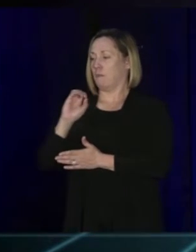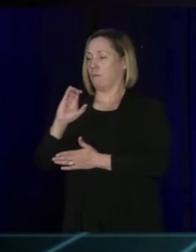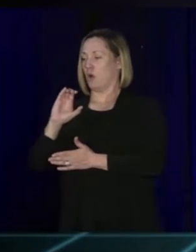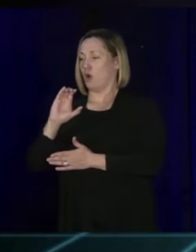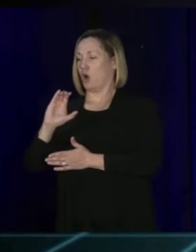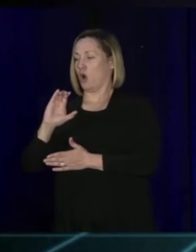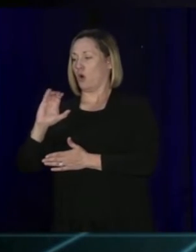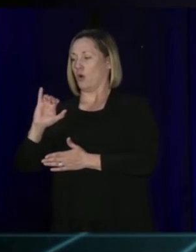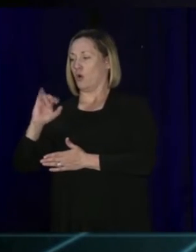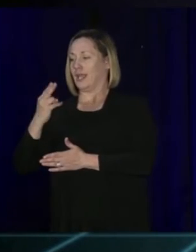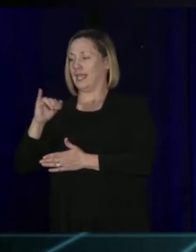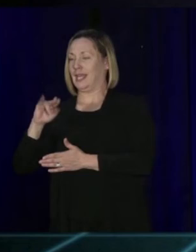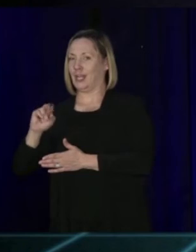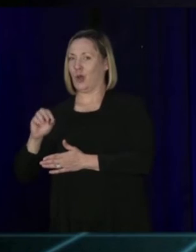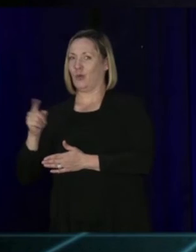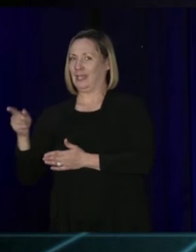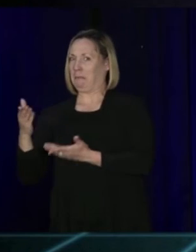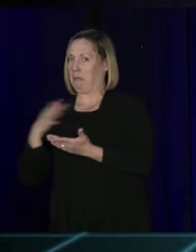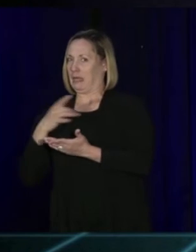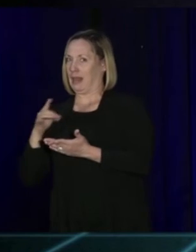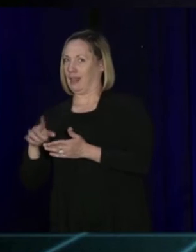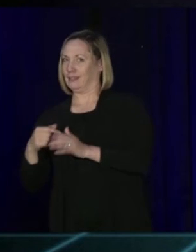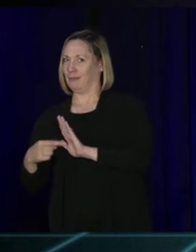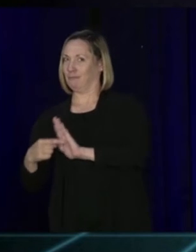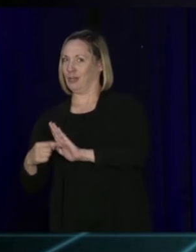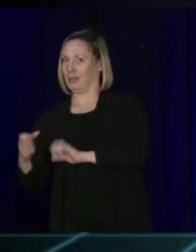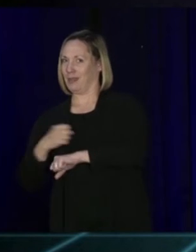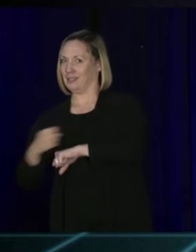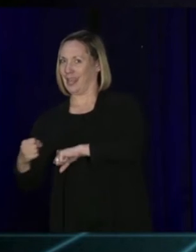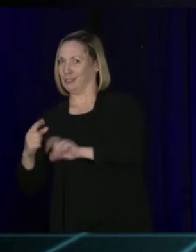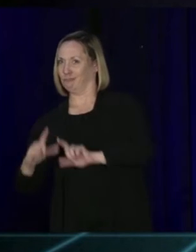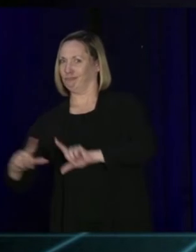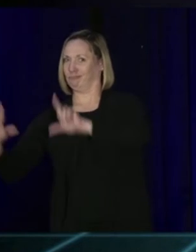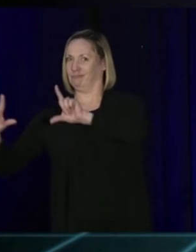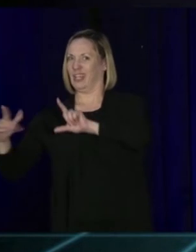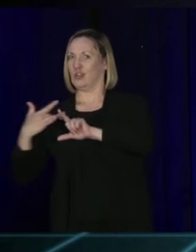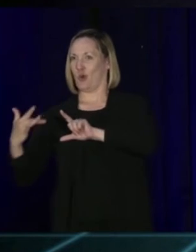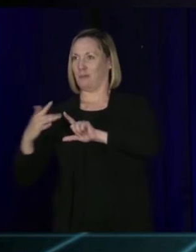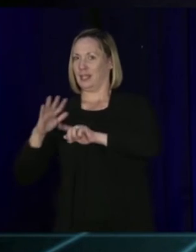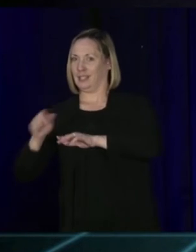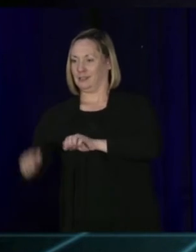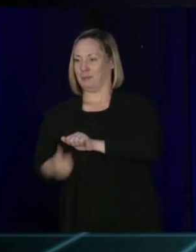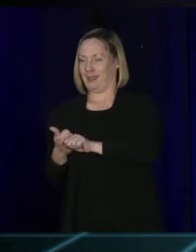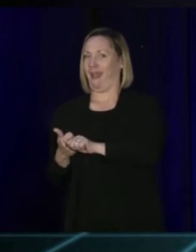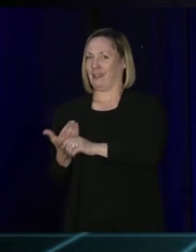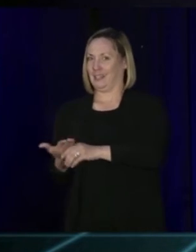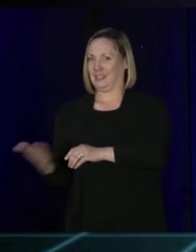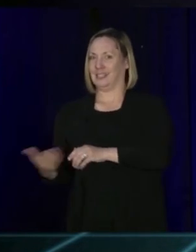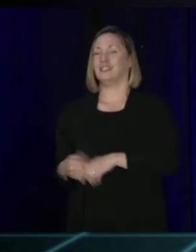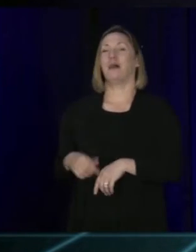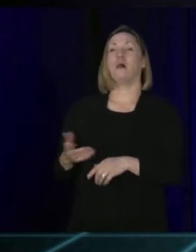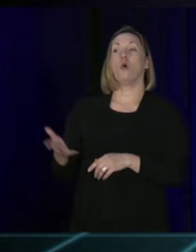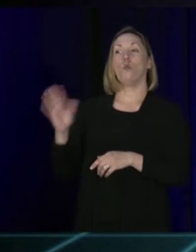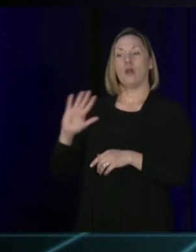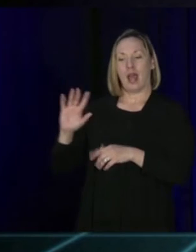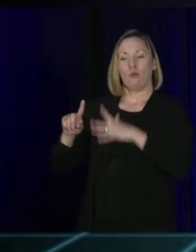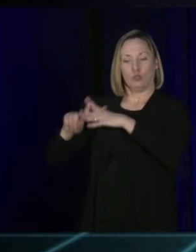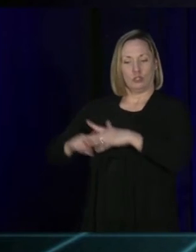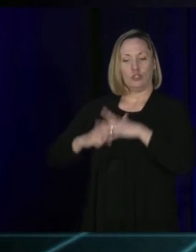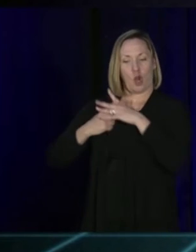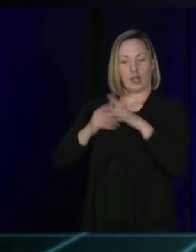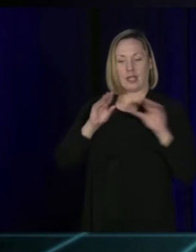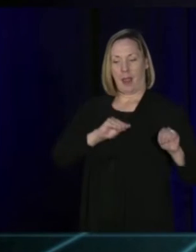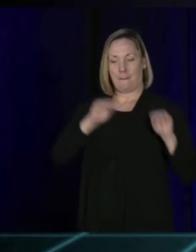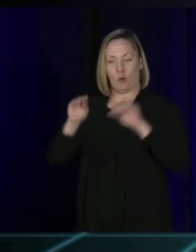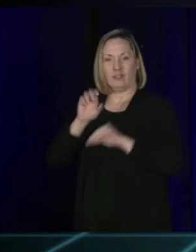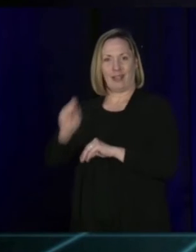that I put him on stage because Tom's normally behind the scenes. And back when I was coming up, I moved to San Francisco